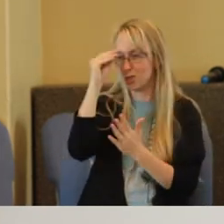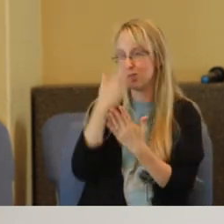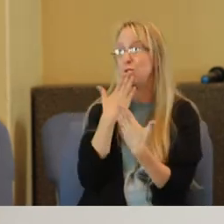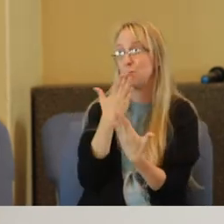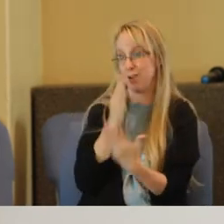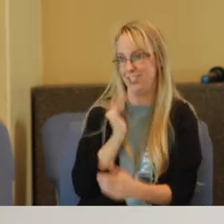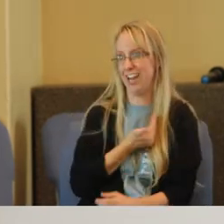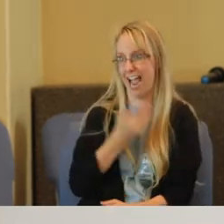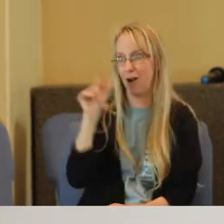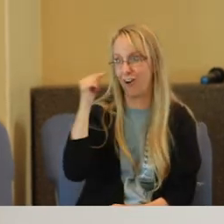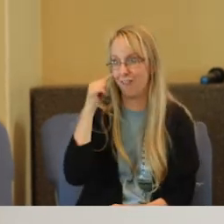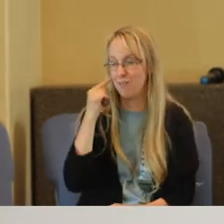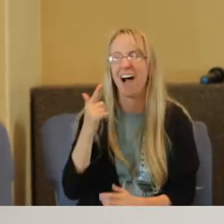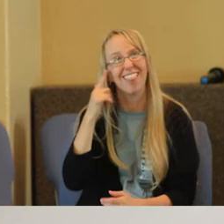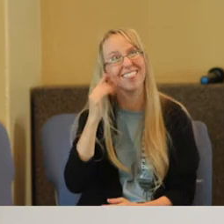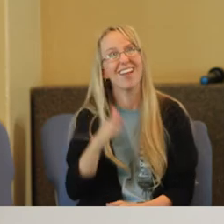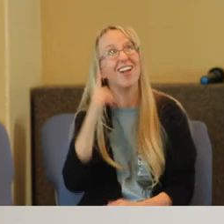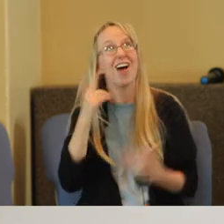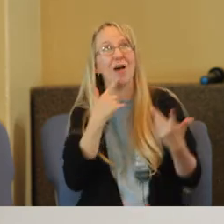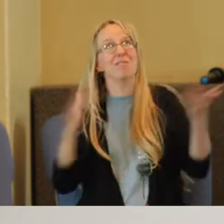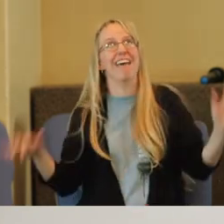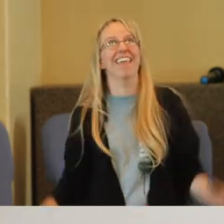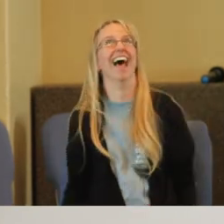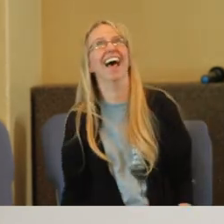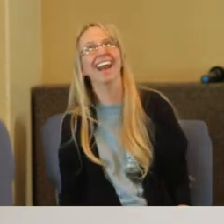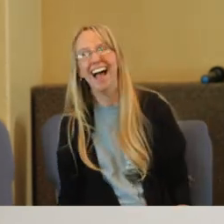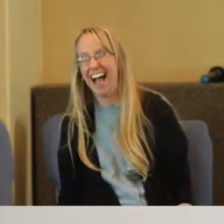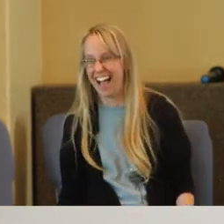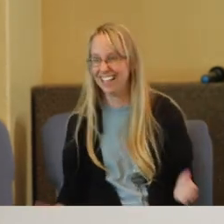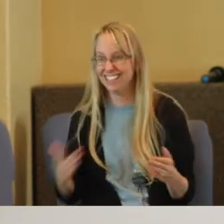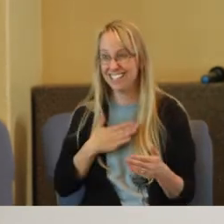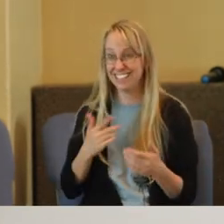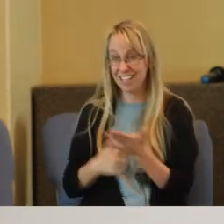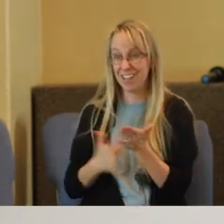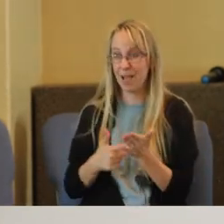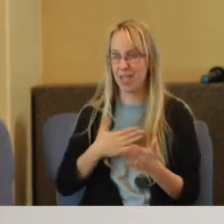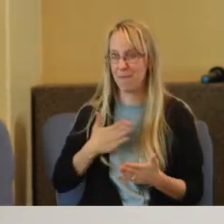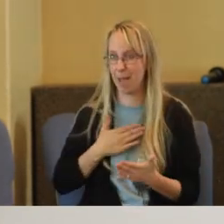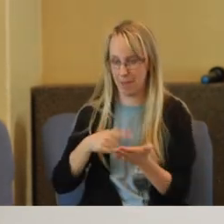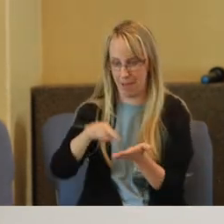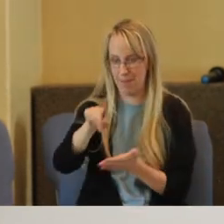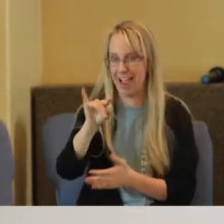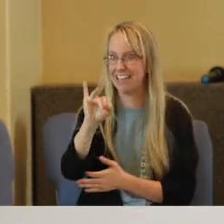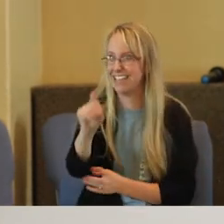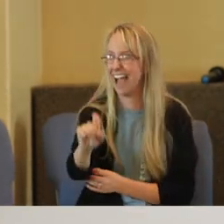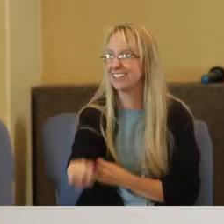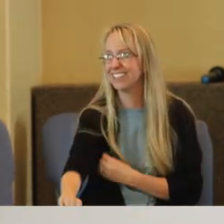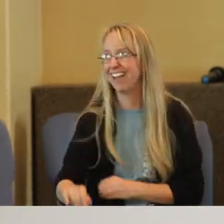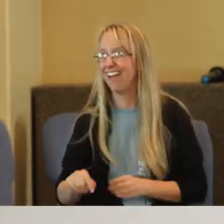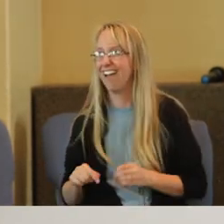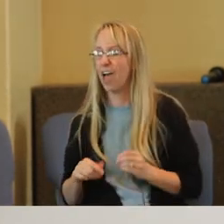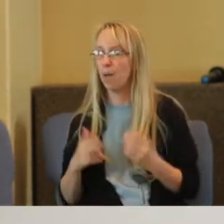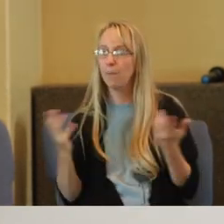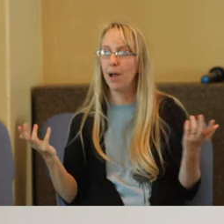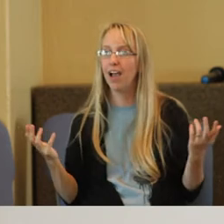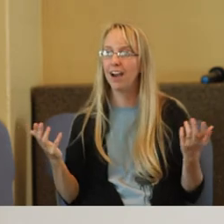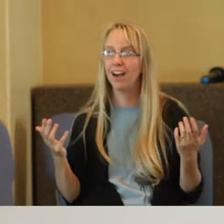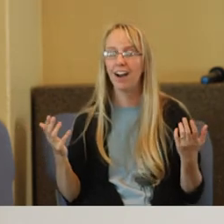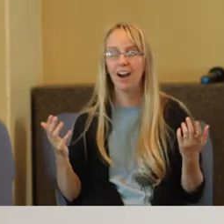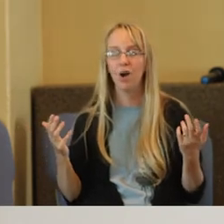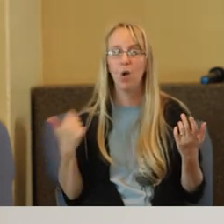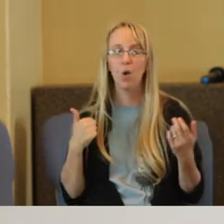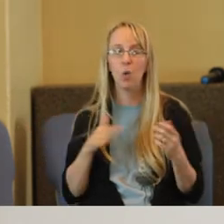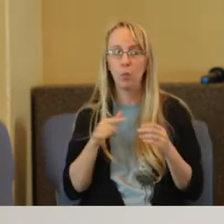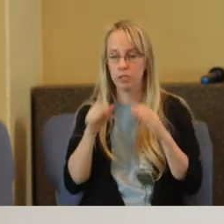never thought I'd say that either. There's sometimes I'm happy about paying taxes, okay? But we smuggled